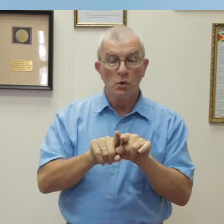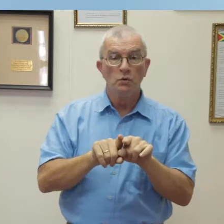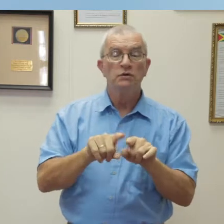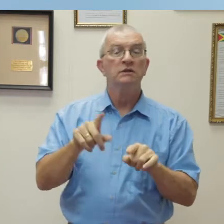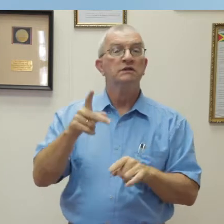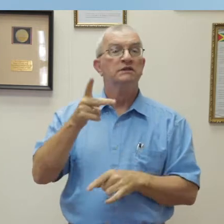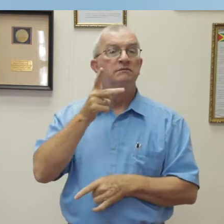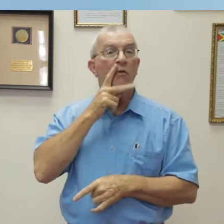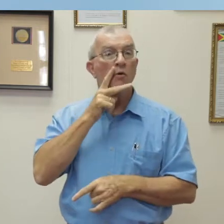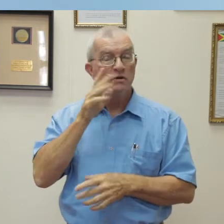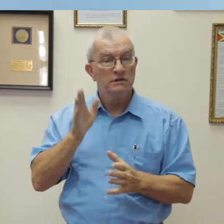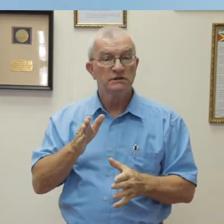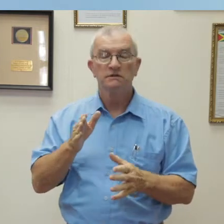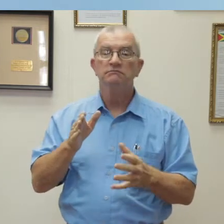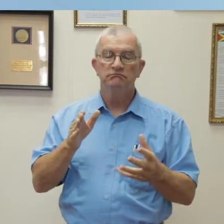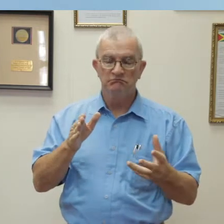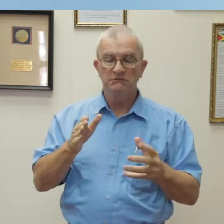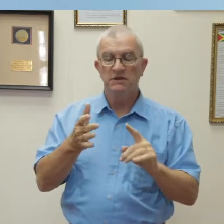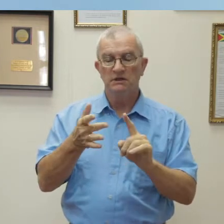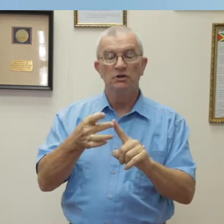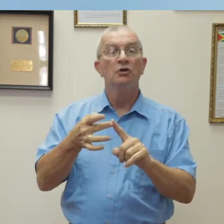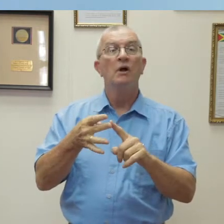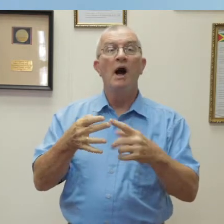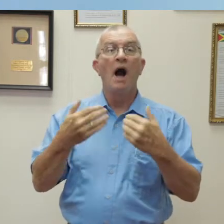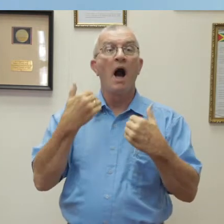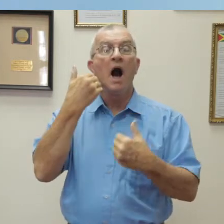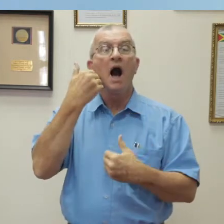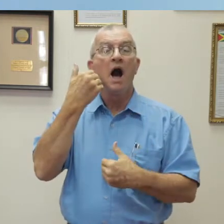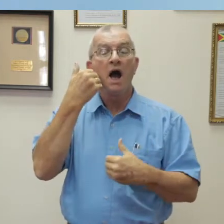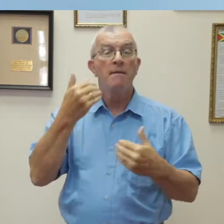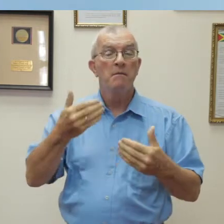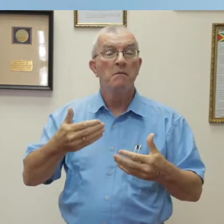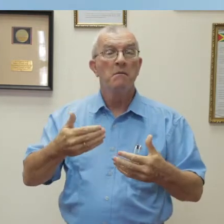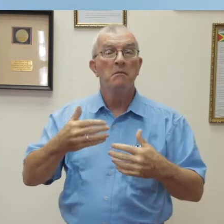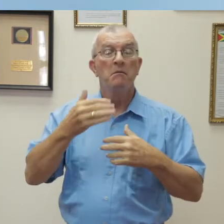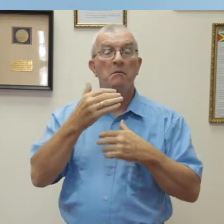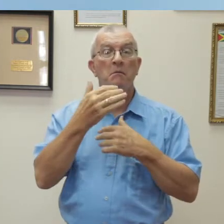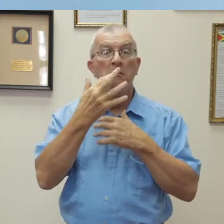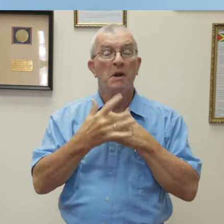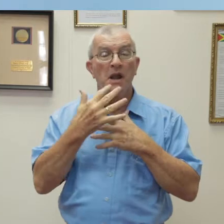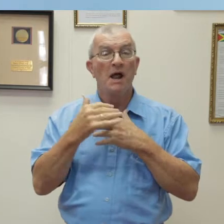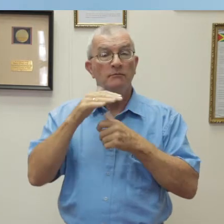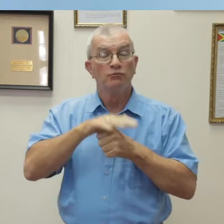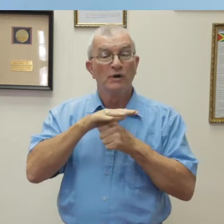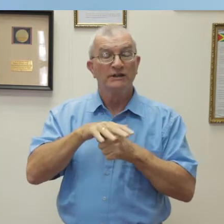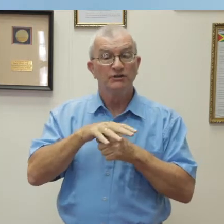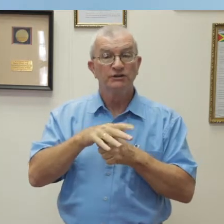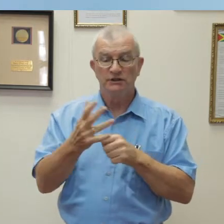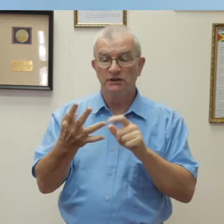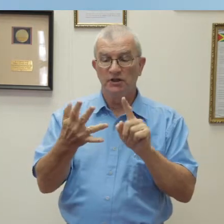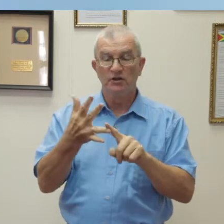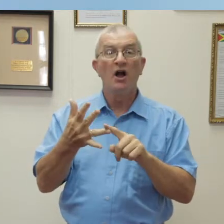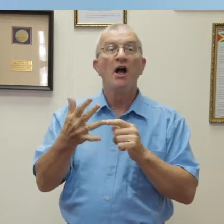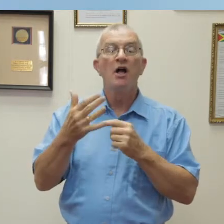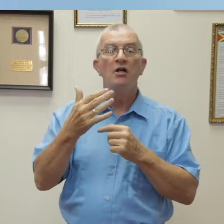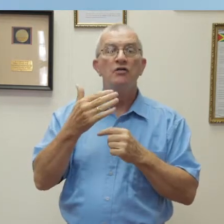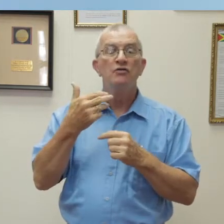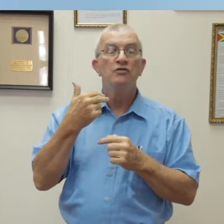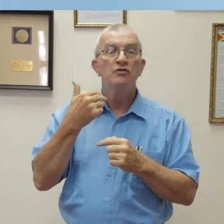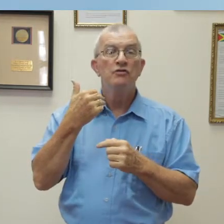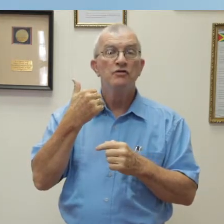smoking. High blood pressure and heart diseases. Diabetes or high blood